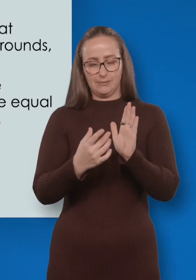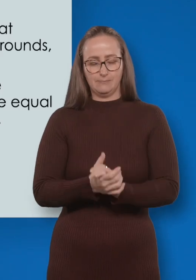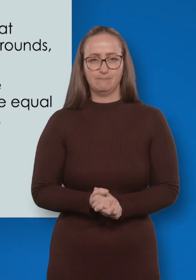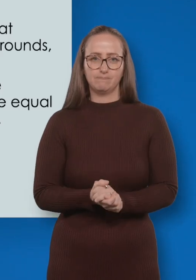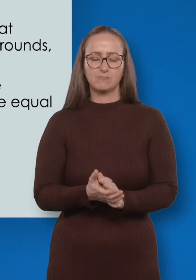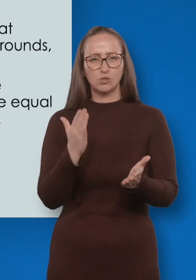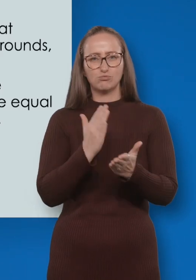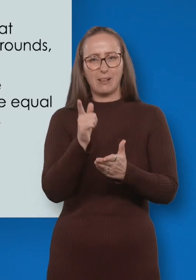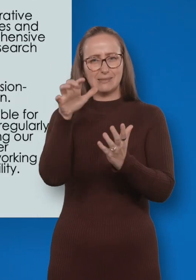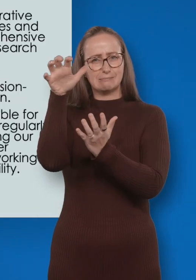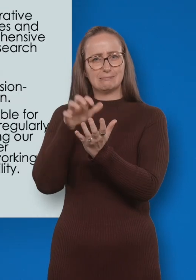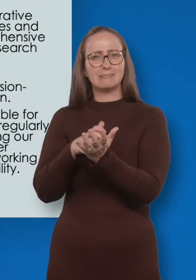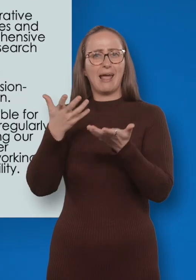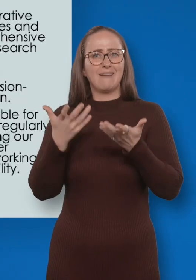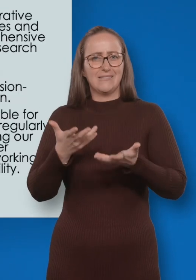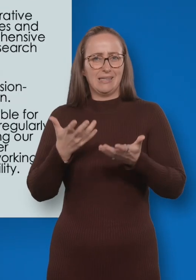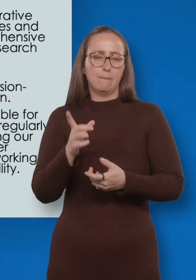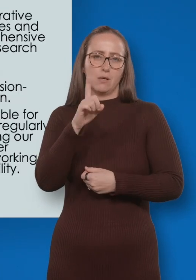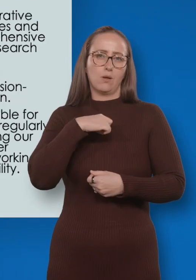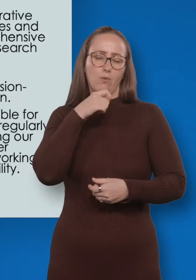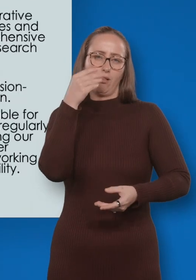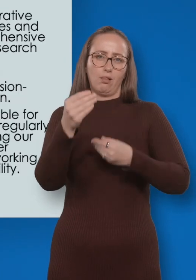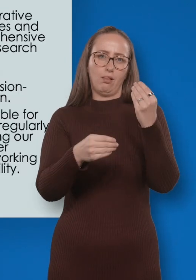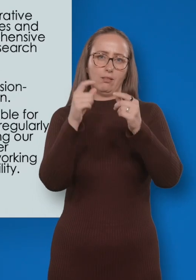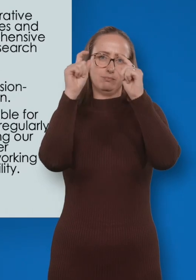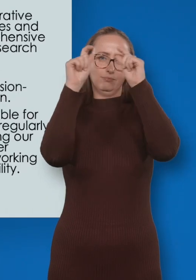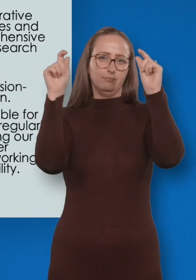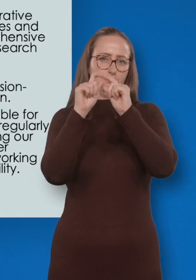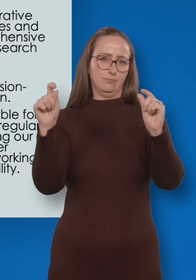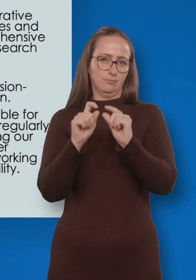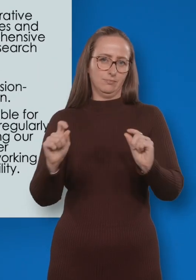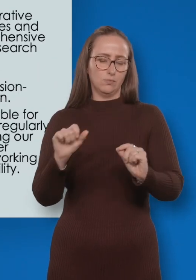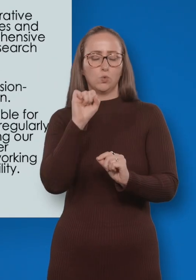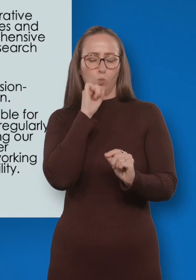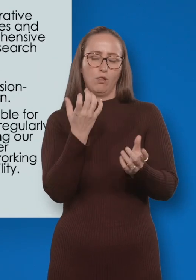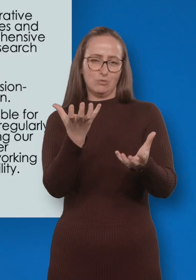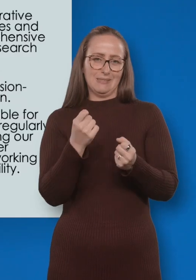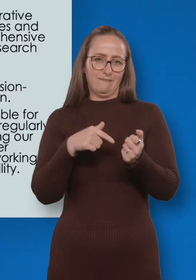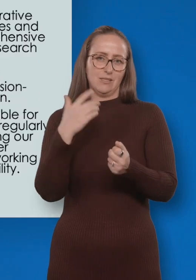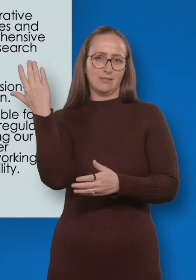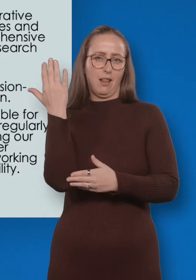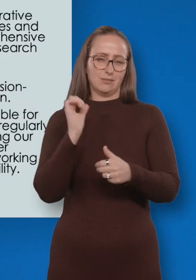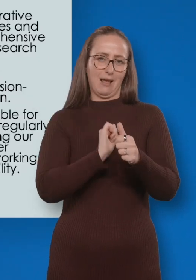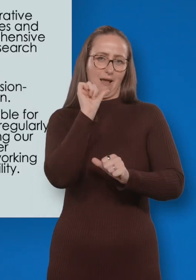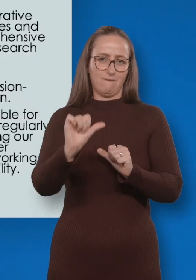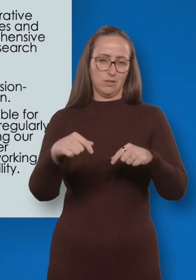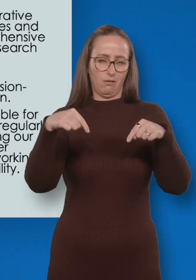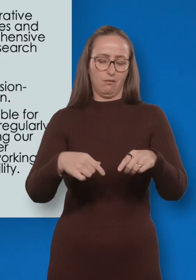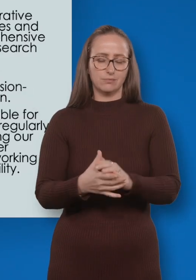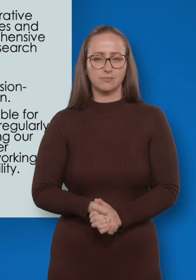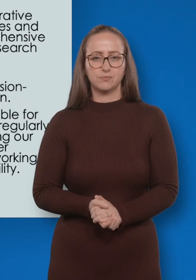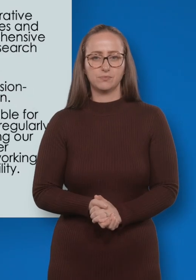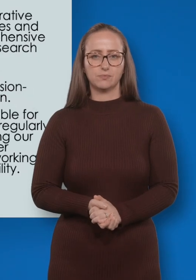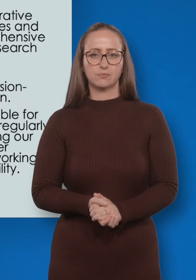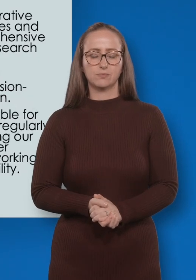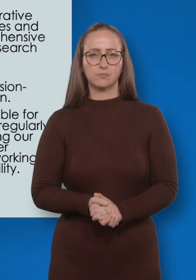This is quite dense, this text. So I'm just going to go over kind of the headlines, and as I said, you'll receive the slides afterwards.